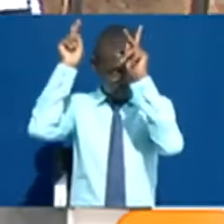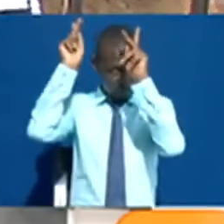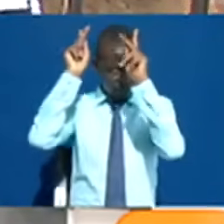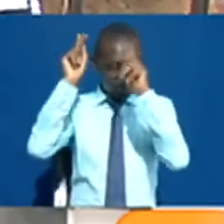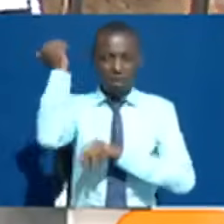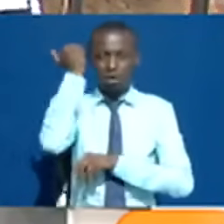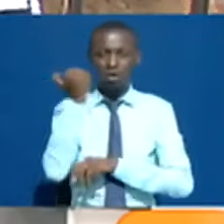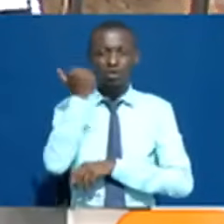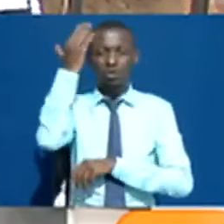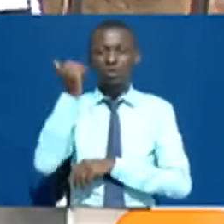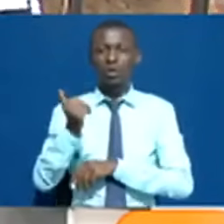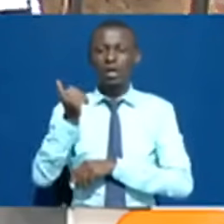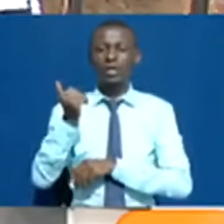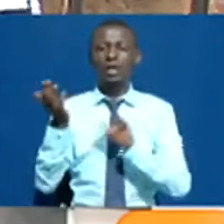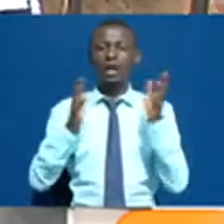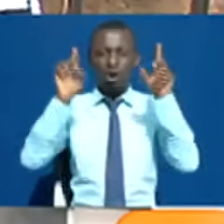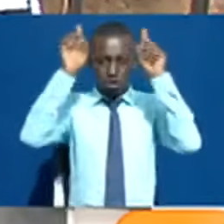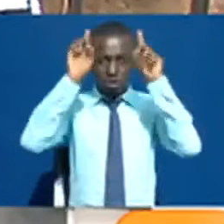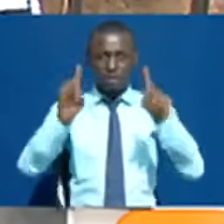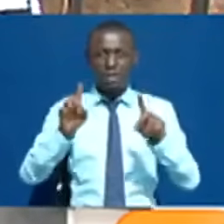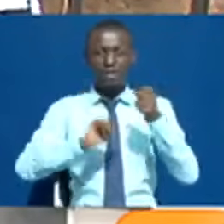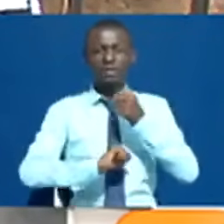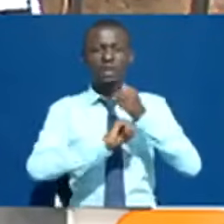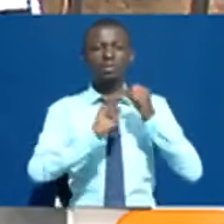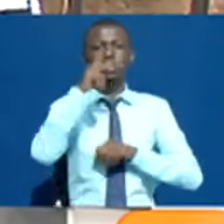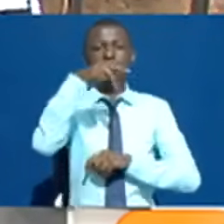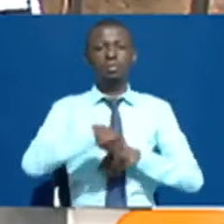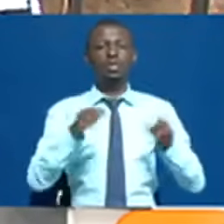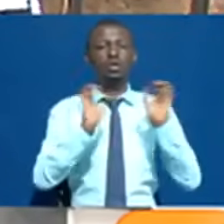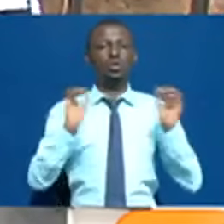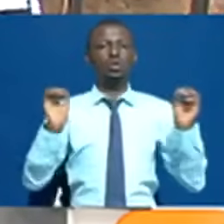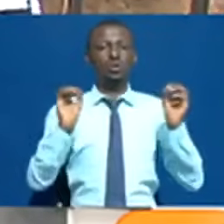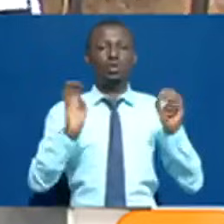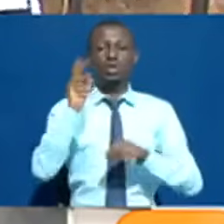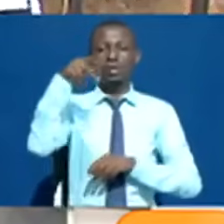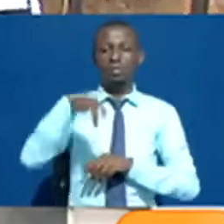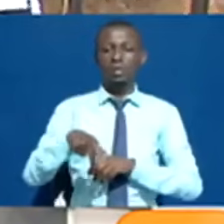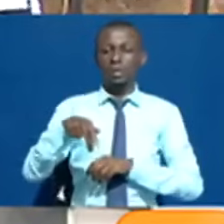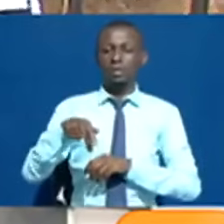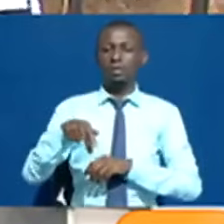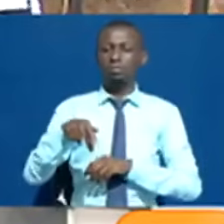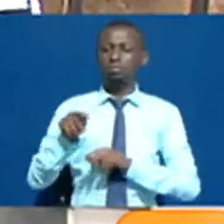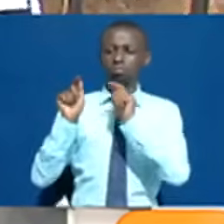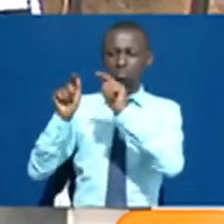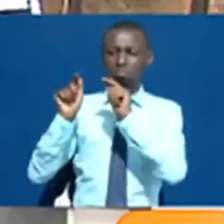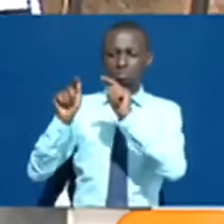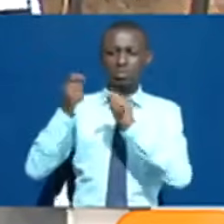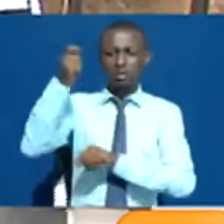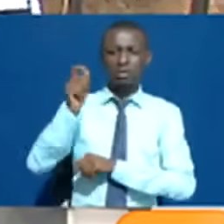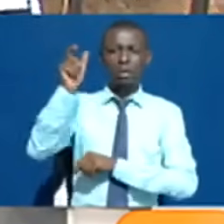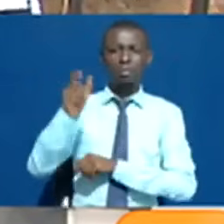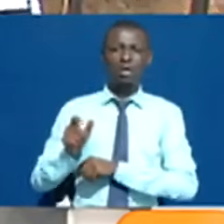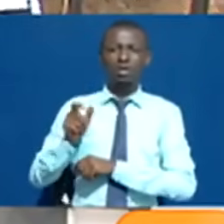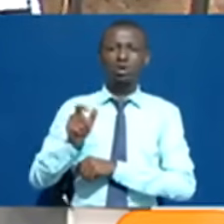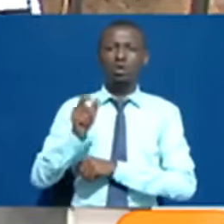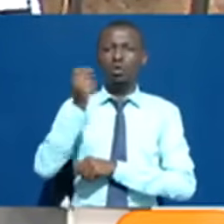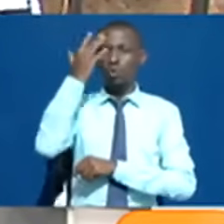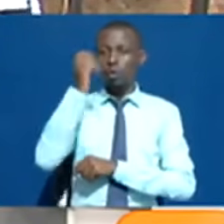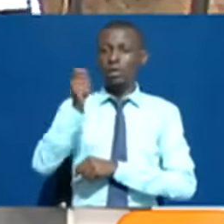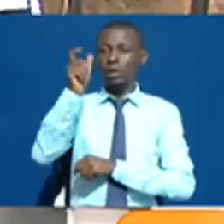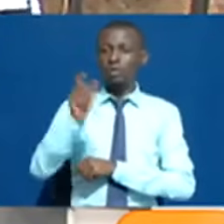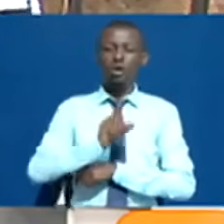police report, the lawmaker confronted the magistrate who ordered him to pay $500,000 to a businessman he owed.